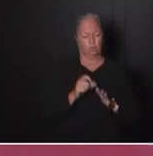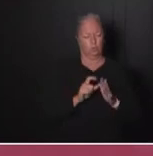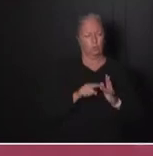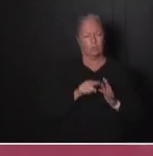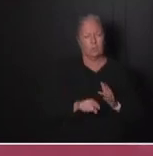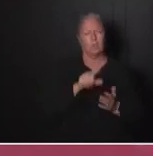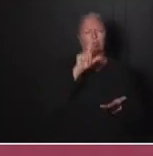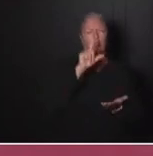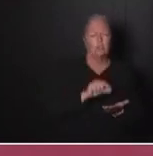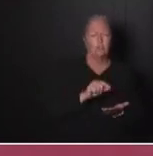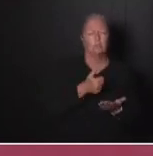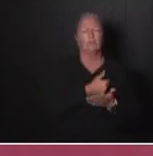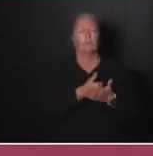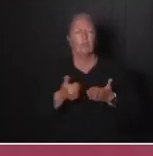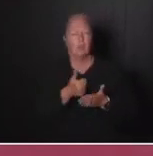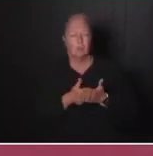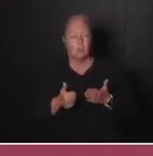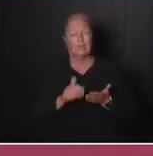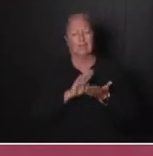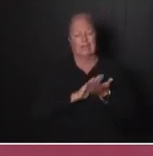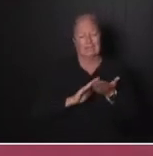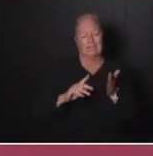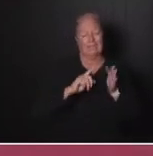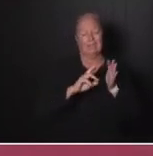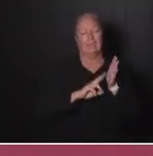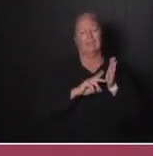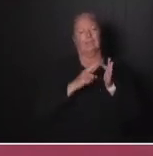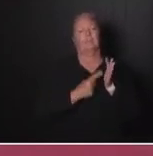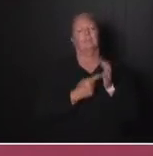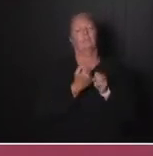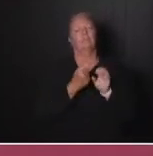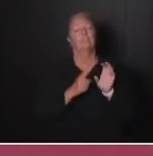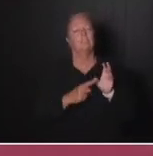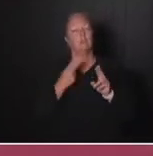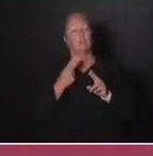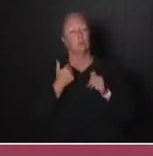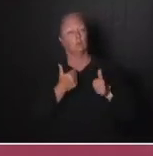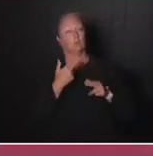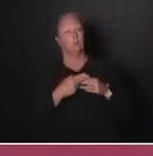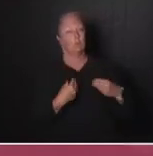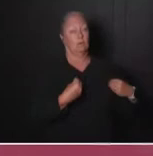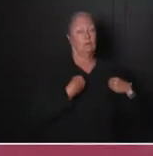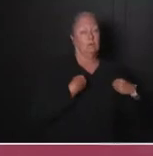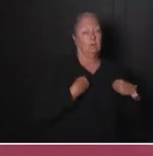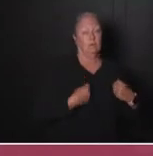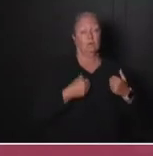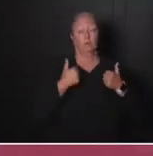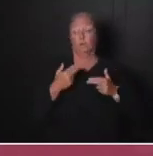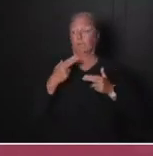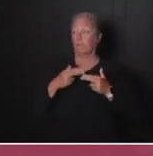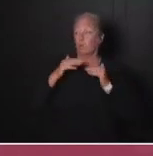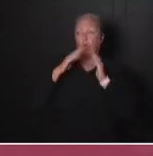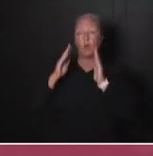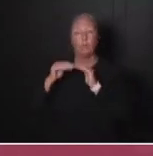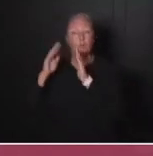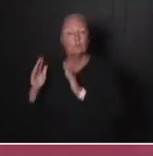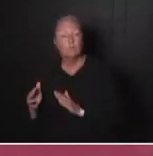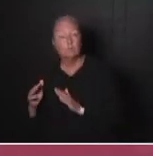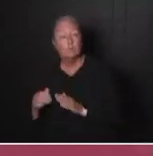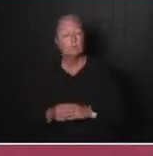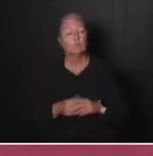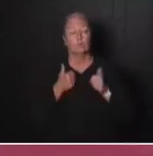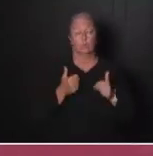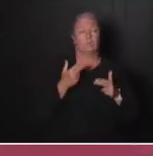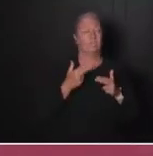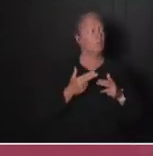cheap, reliable and clean energy. Good for industry, good for households, good for